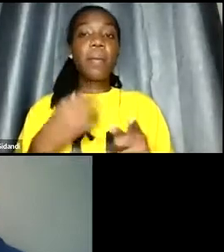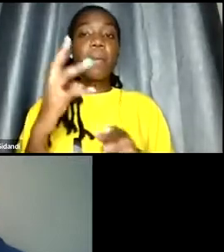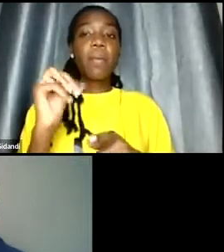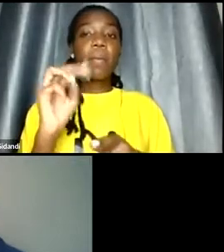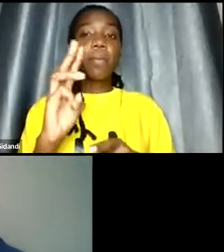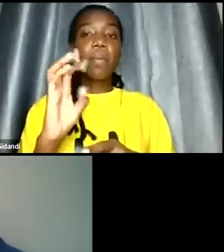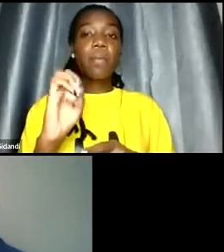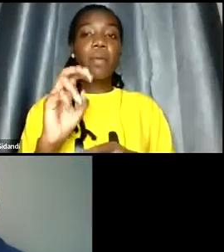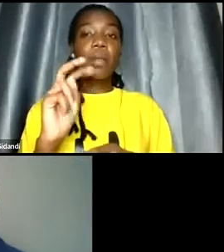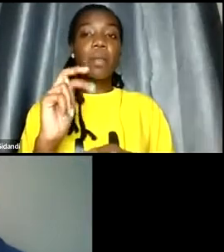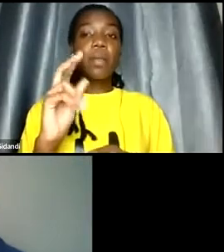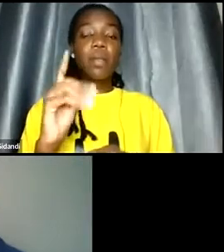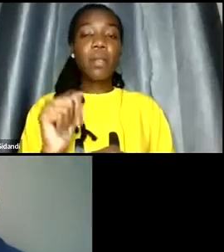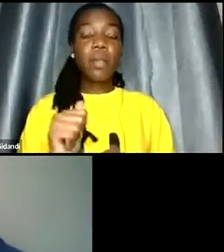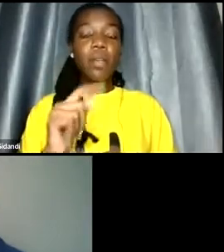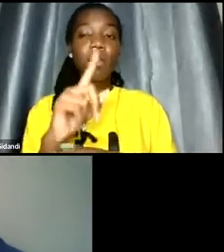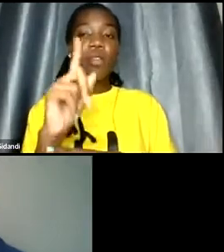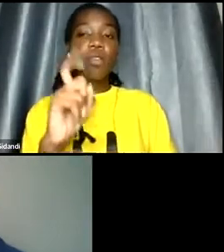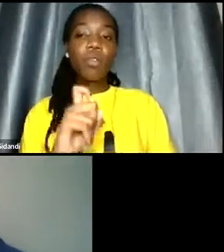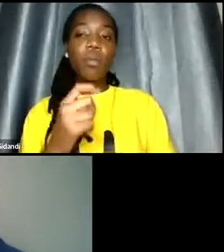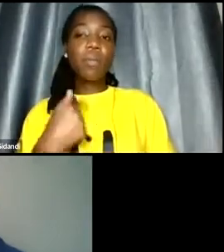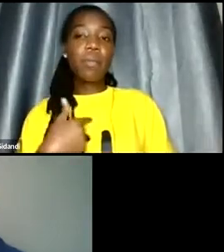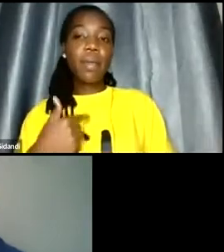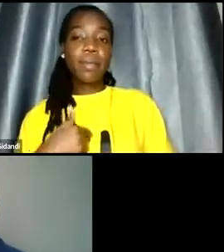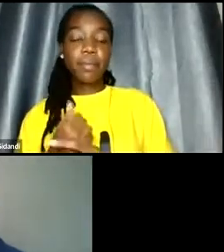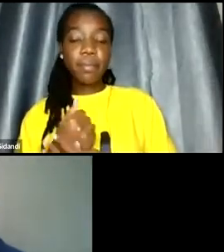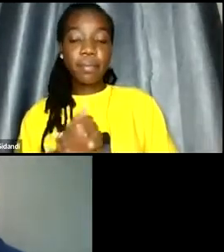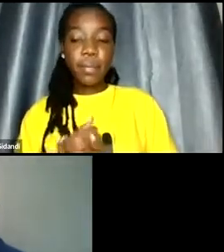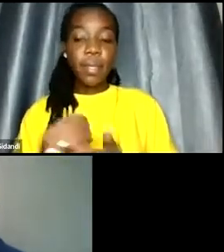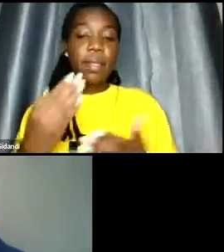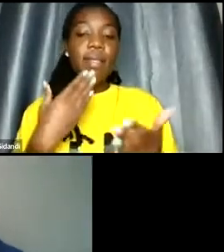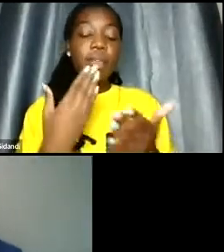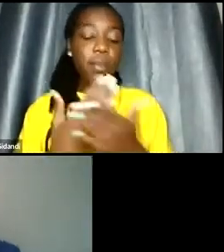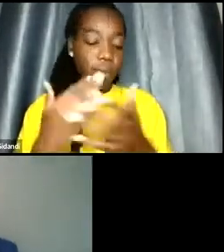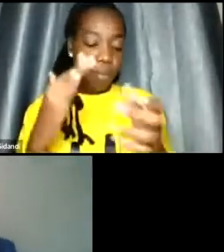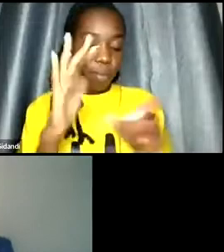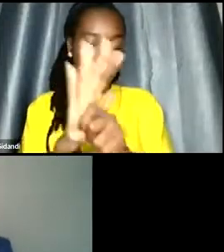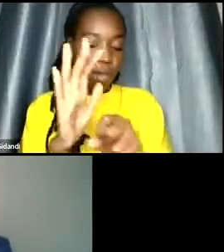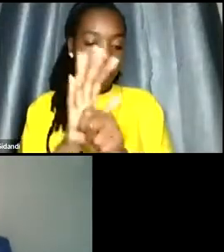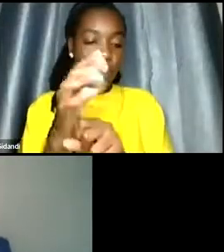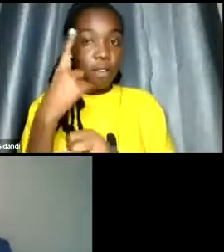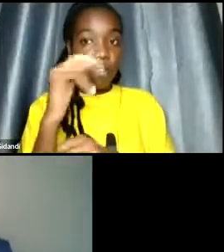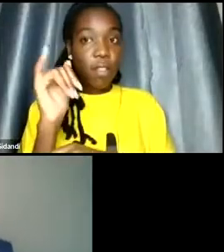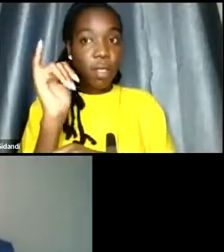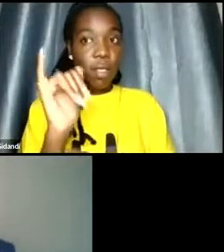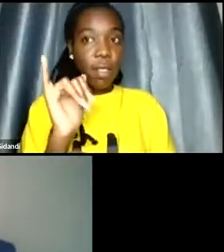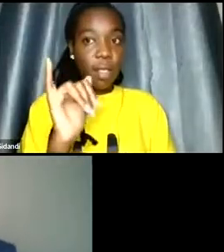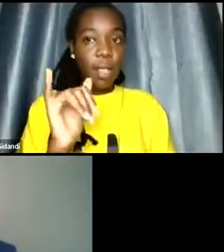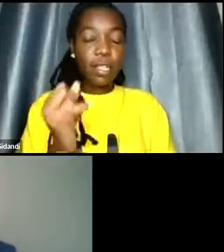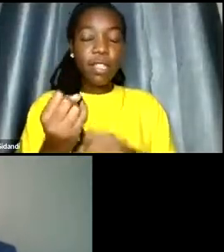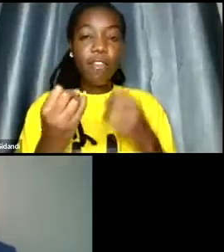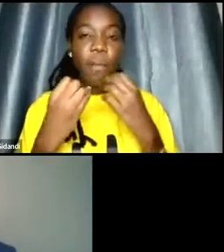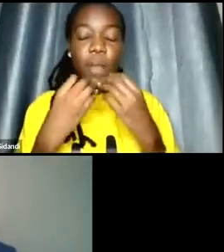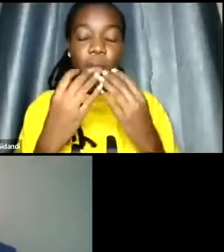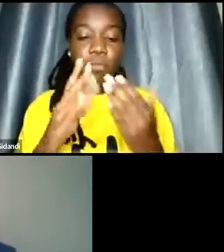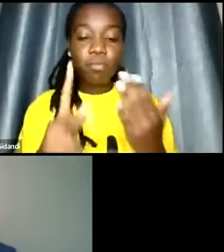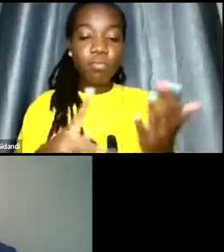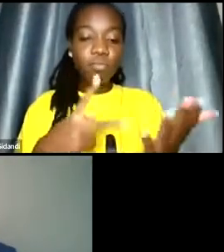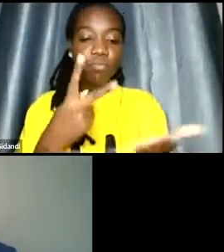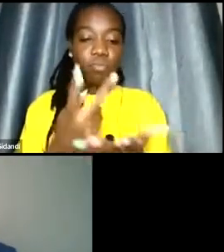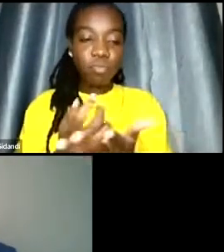Now, my question to Joseph, and thank you very much for such an informative presentation.